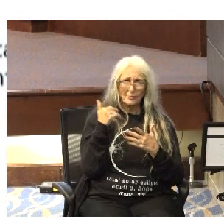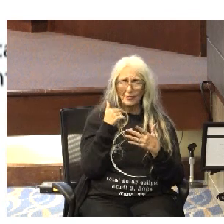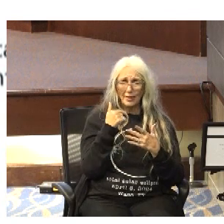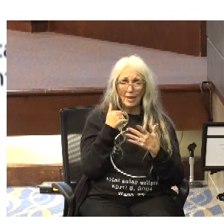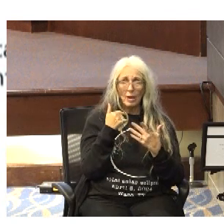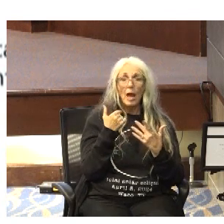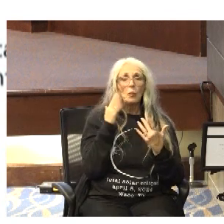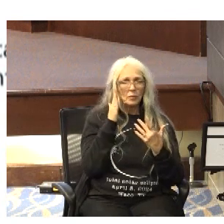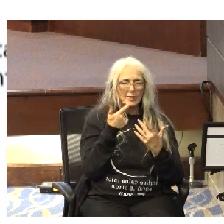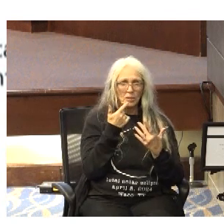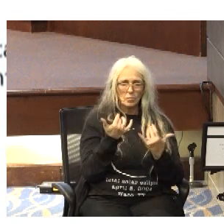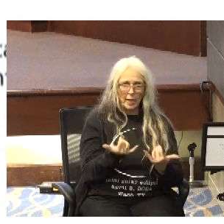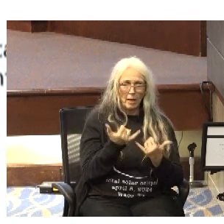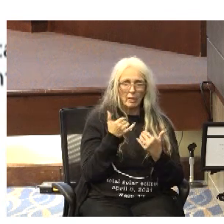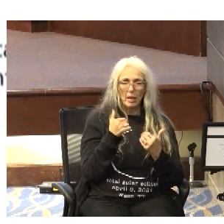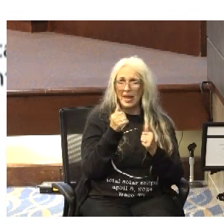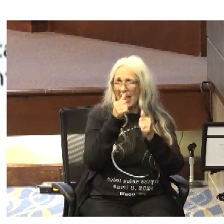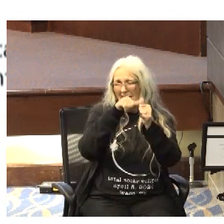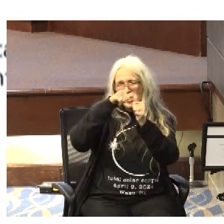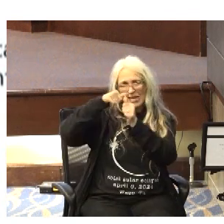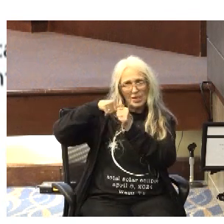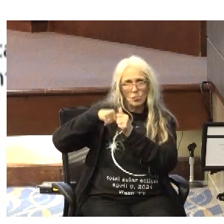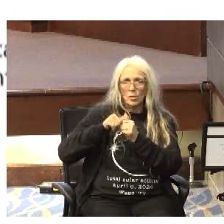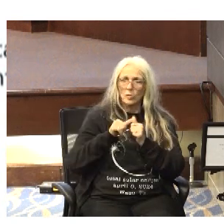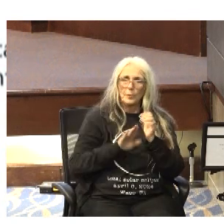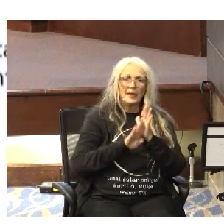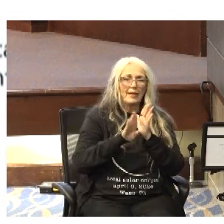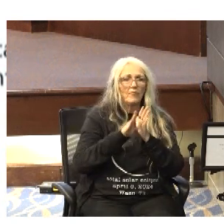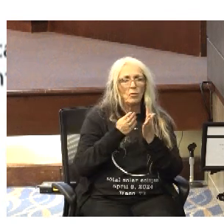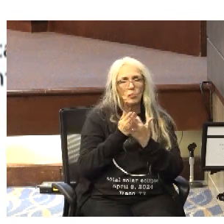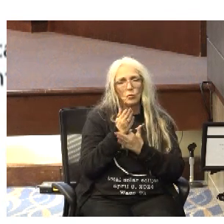every single one of these large master plan communities that we've developed over